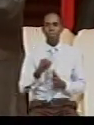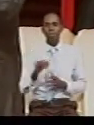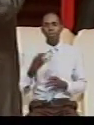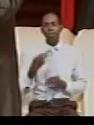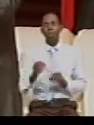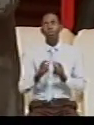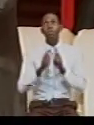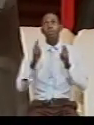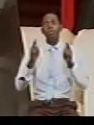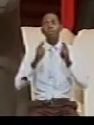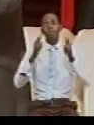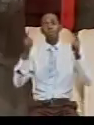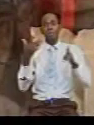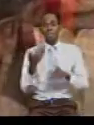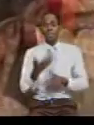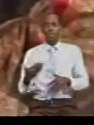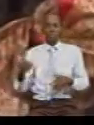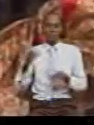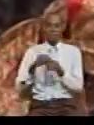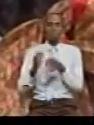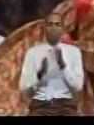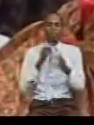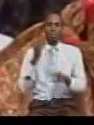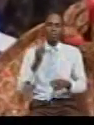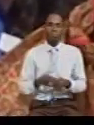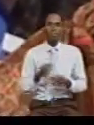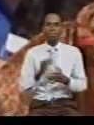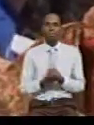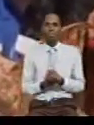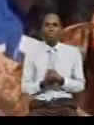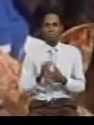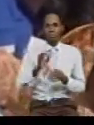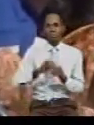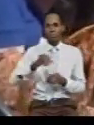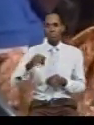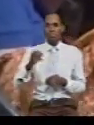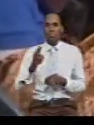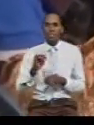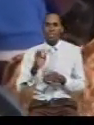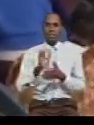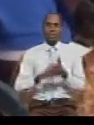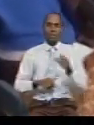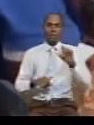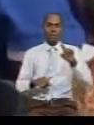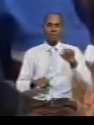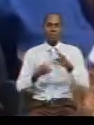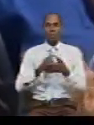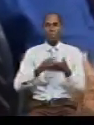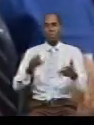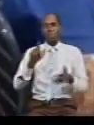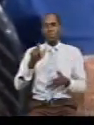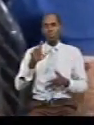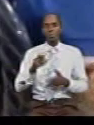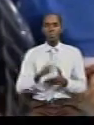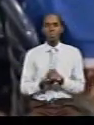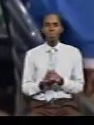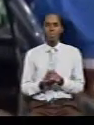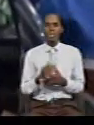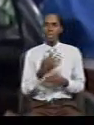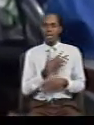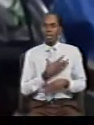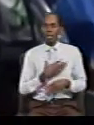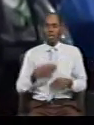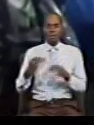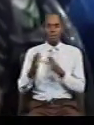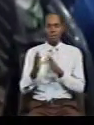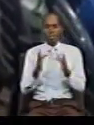great, great things in Jesus' name. In John chapter 11, verse 25, and